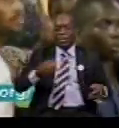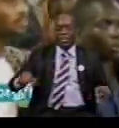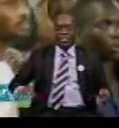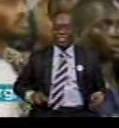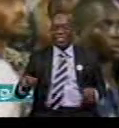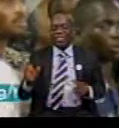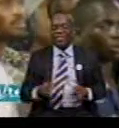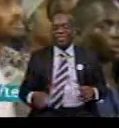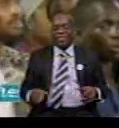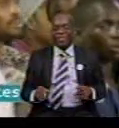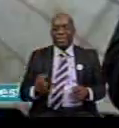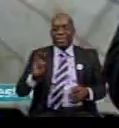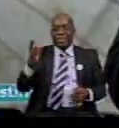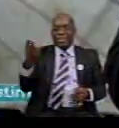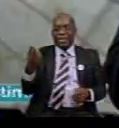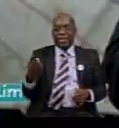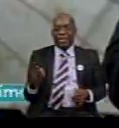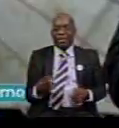Secondly,